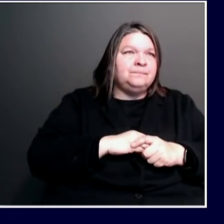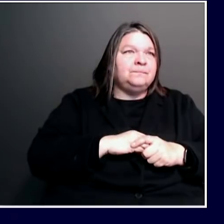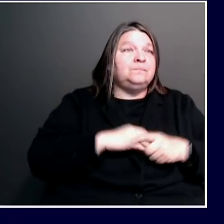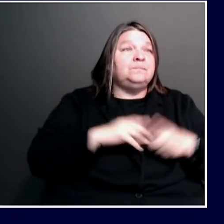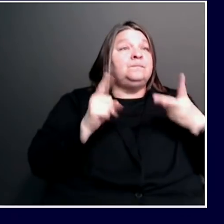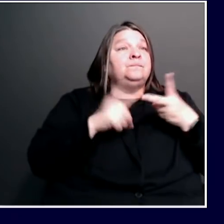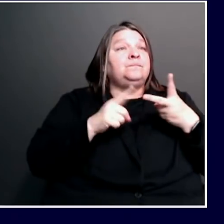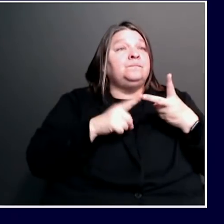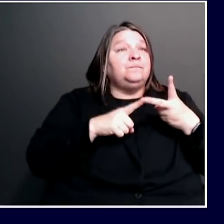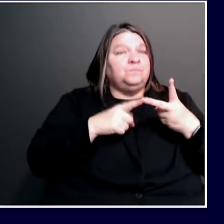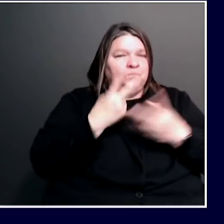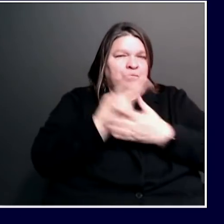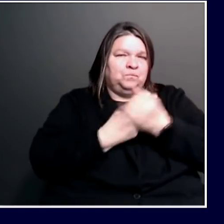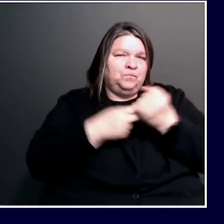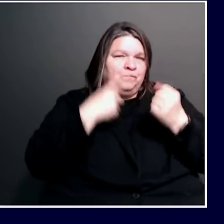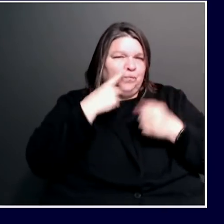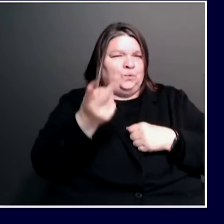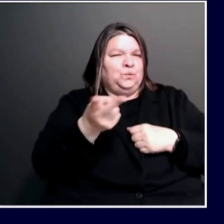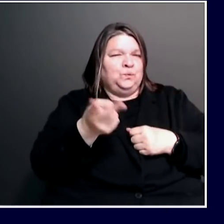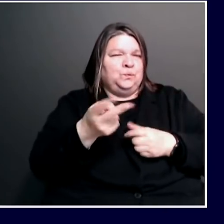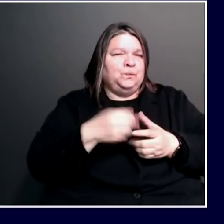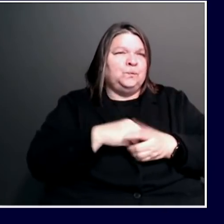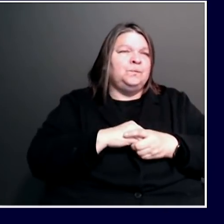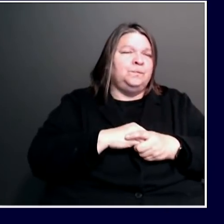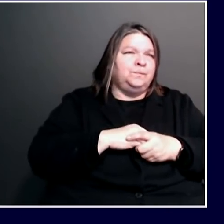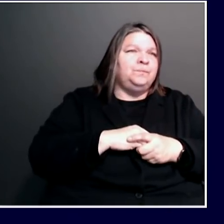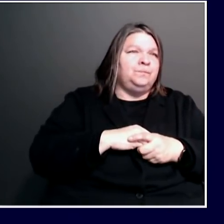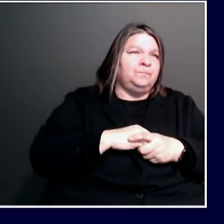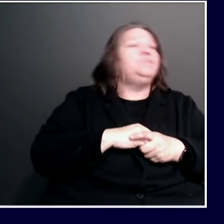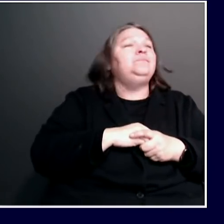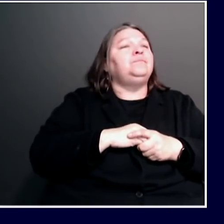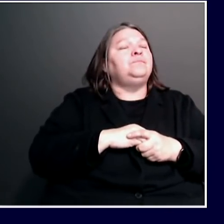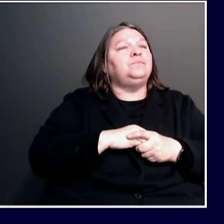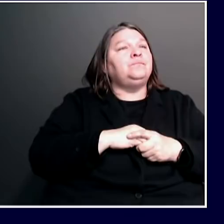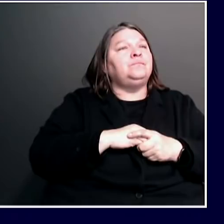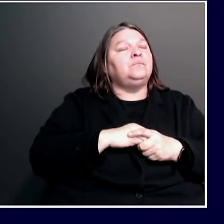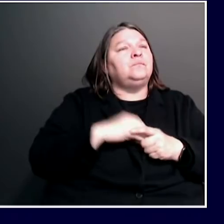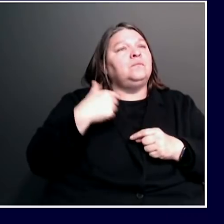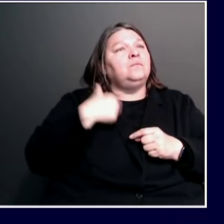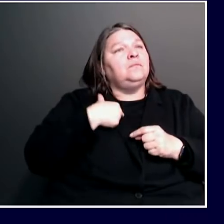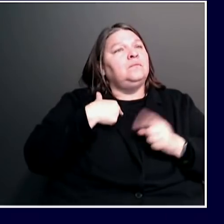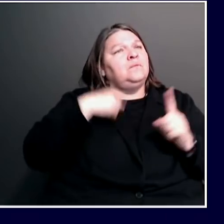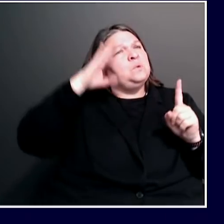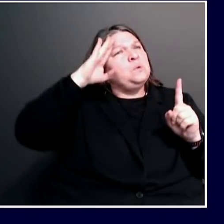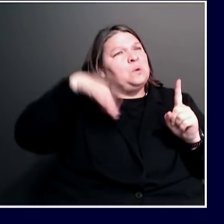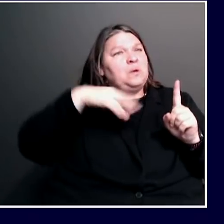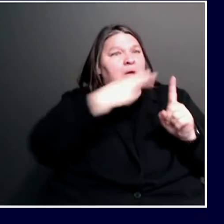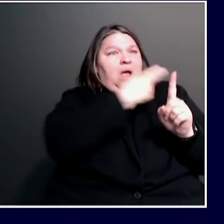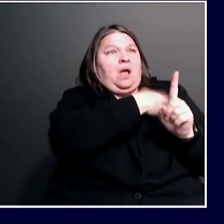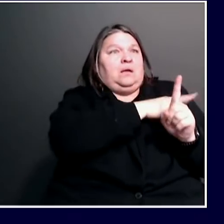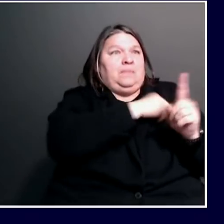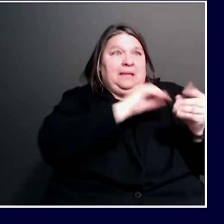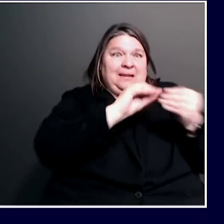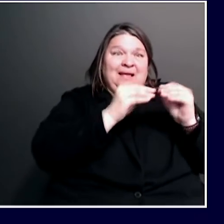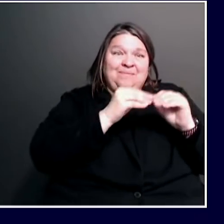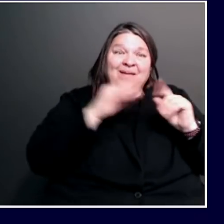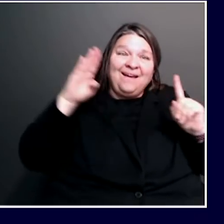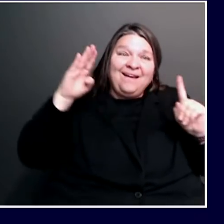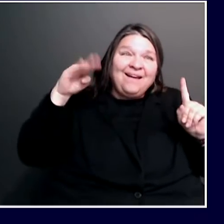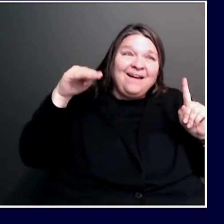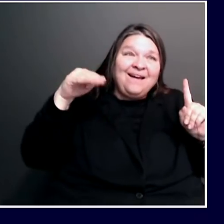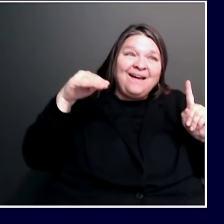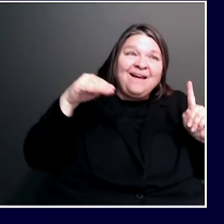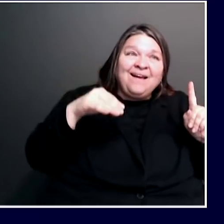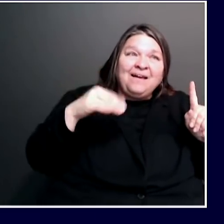you. Dr. Shah, you said even though hospitalization numbers are going down, they're still incredibly high. And